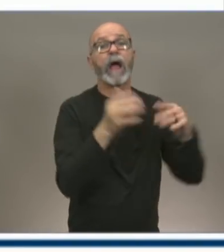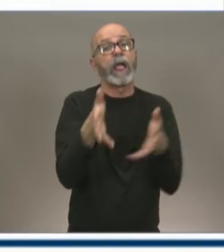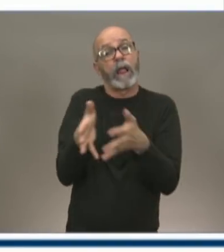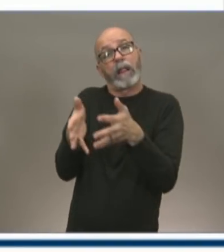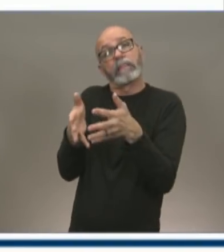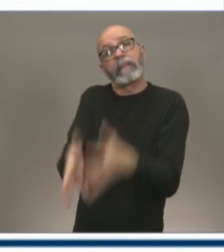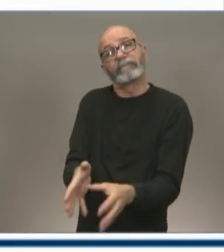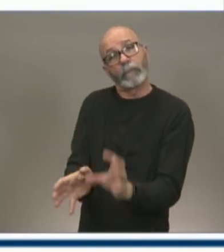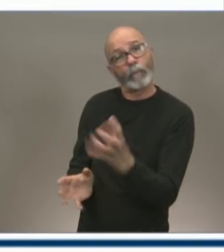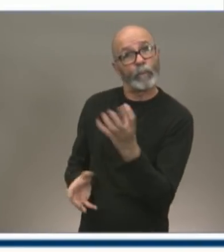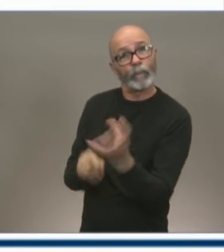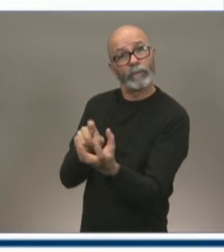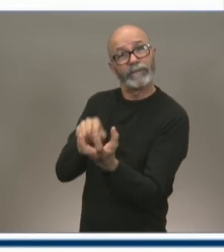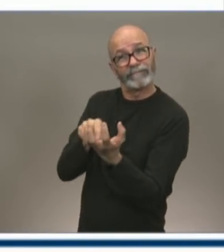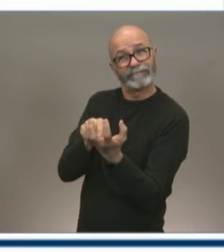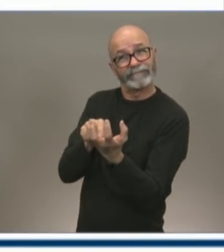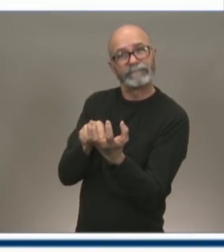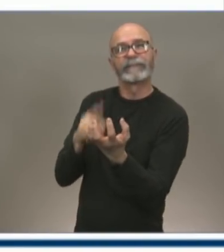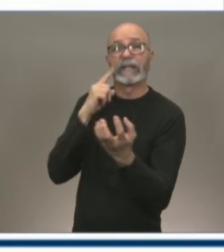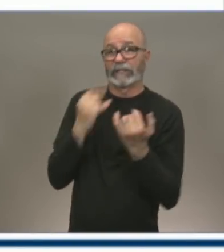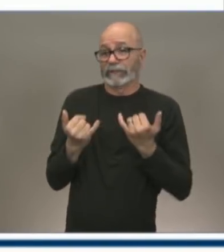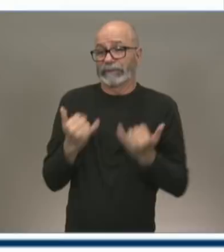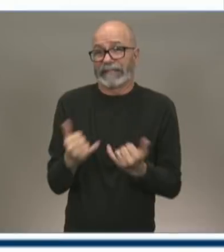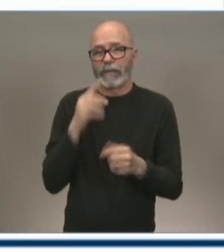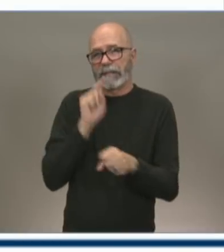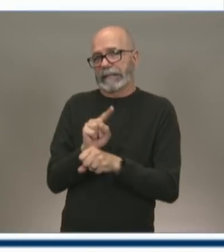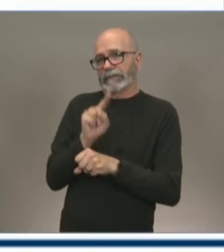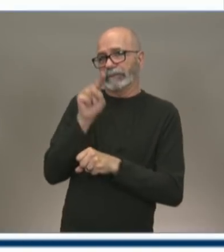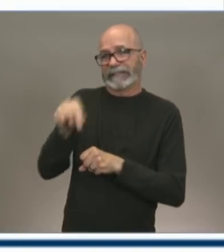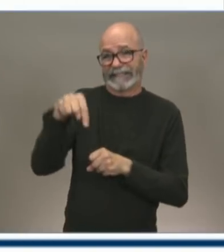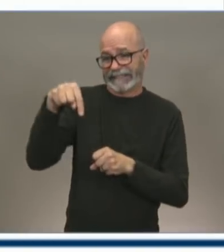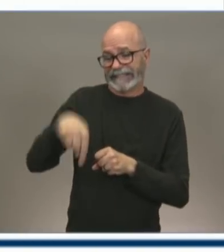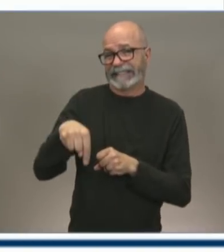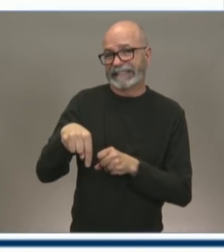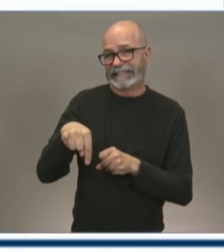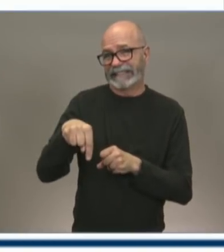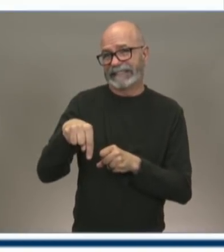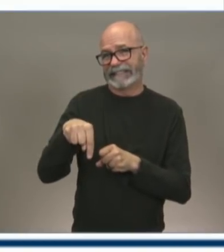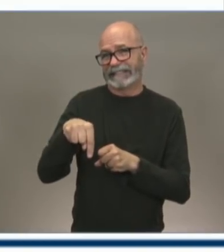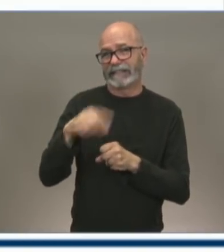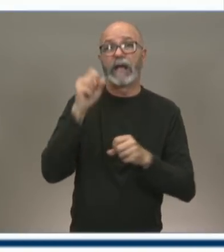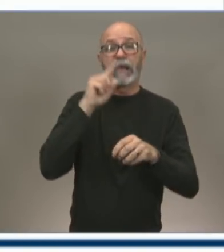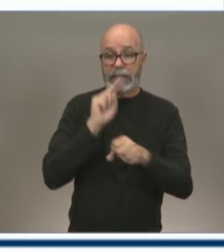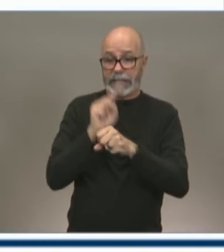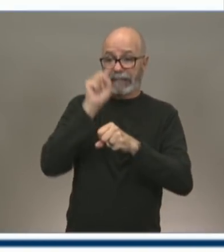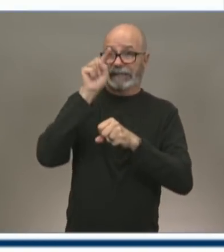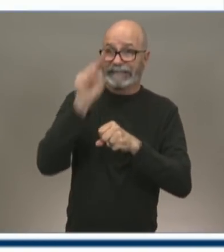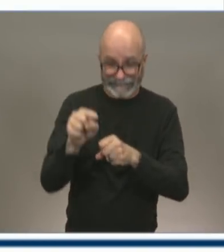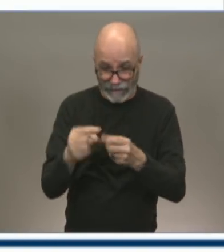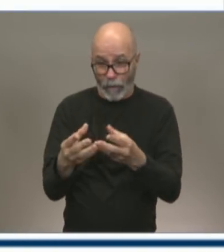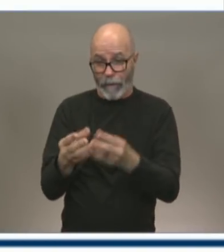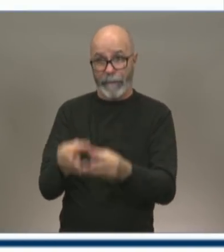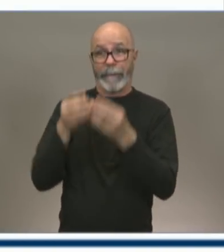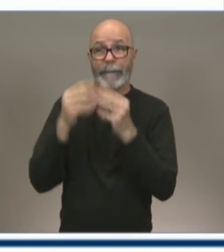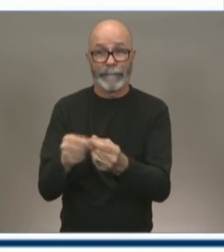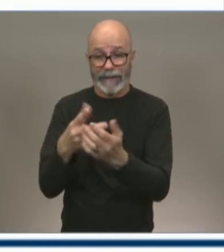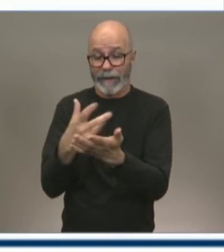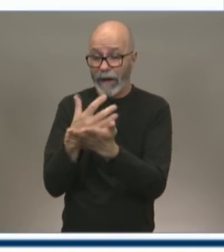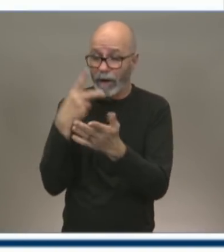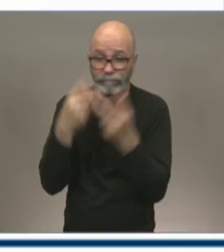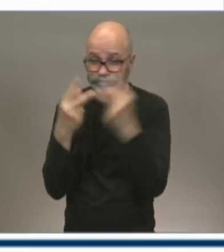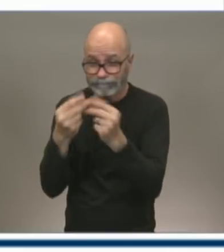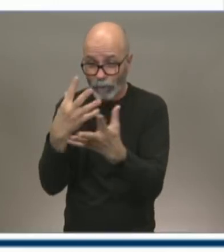week. By the time we get more vaccine towards the end of next week, our current supply will be used up. And as we